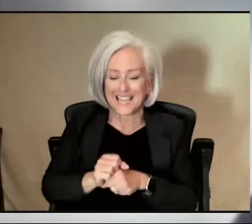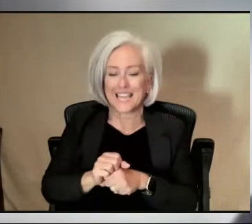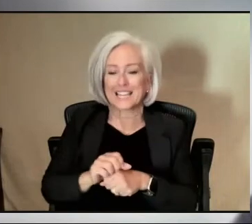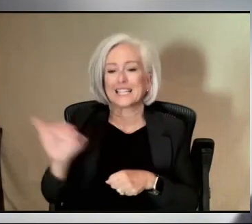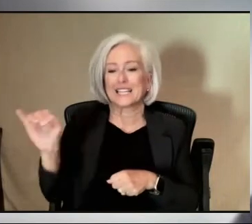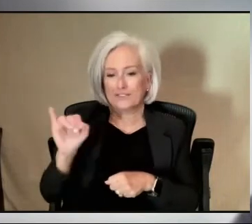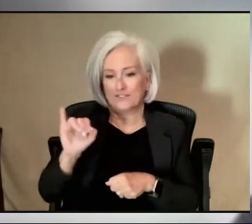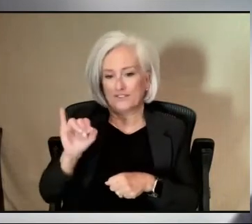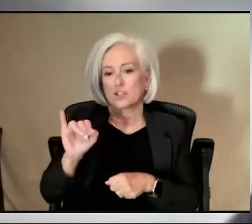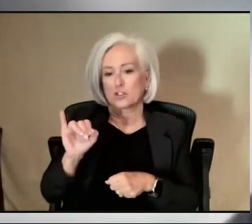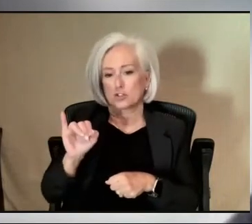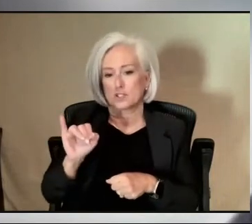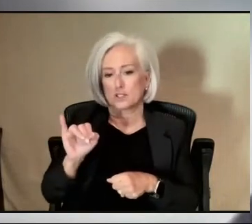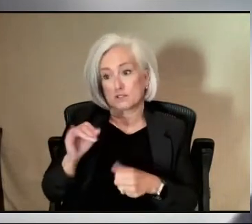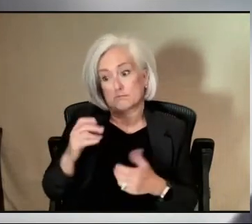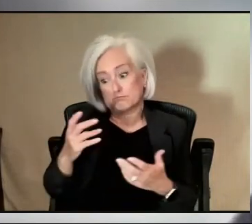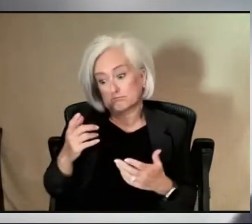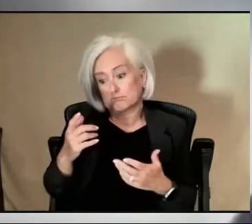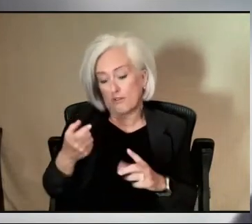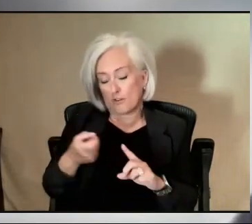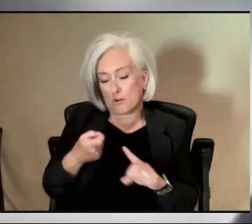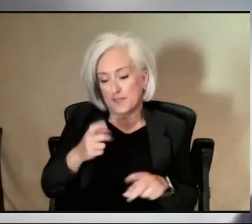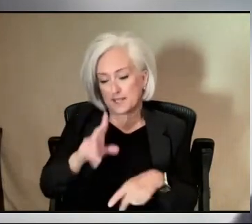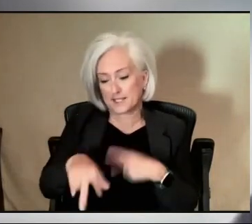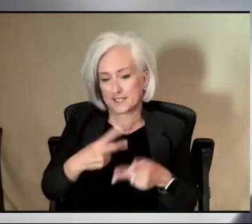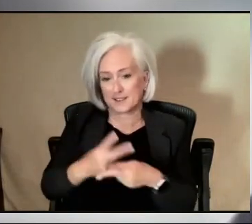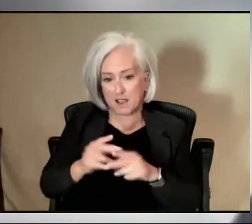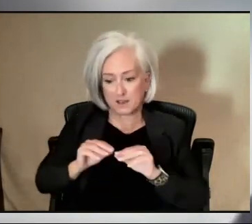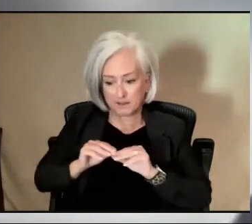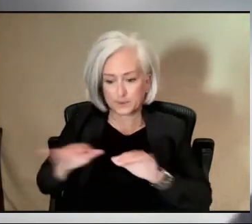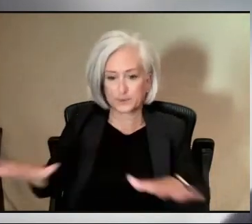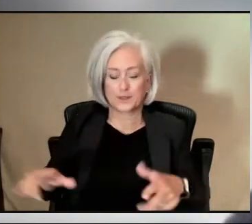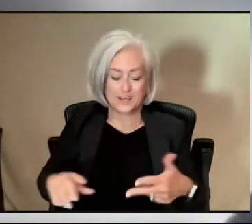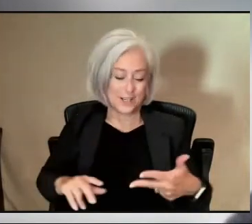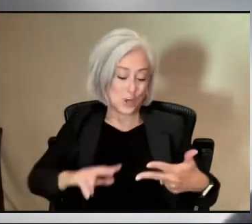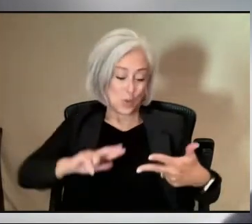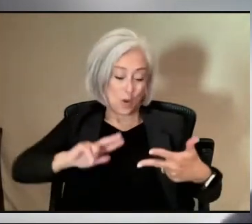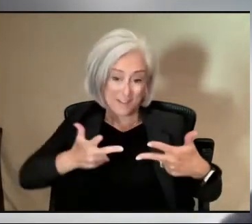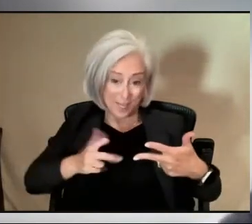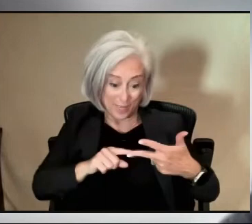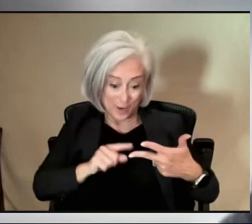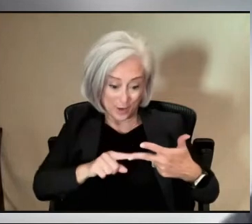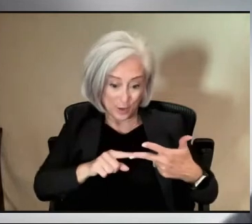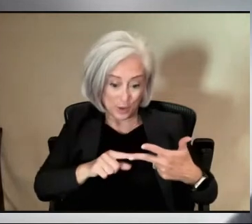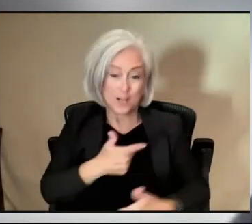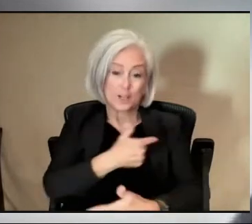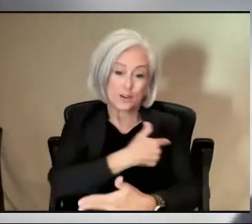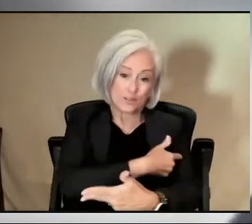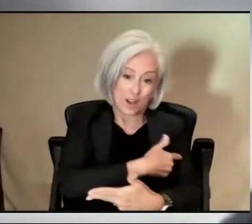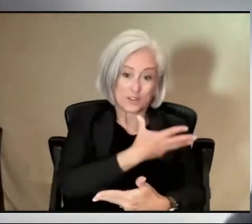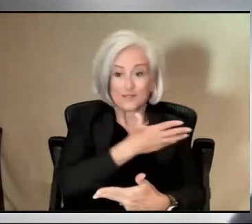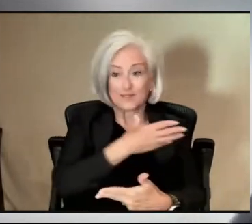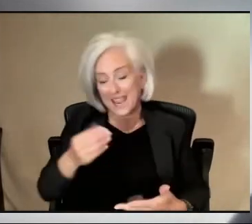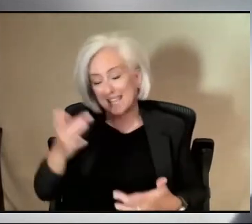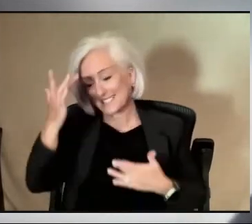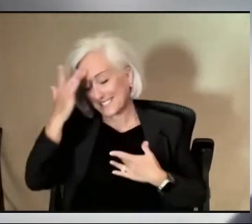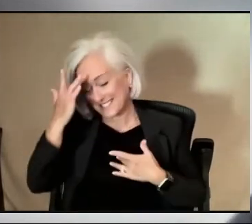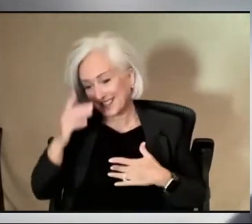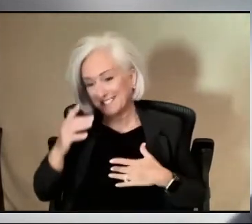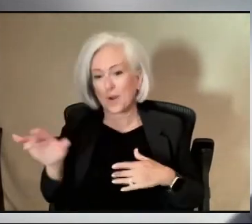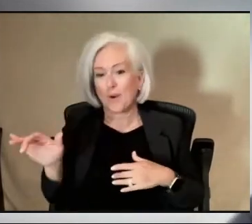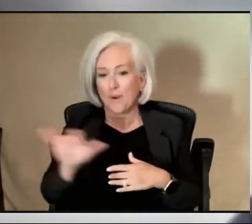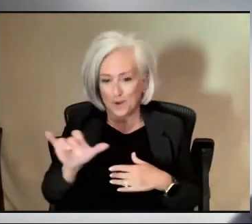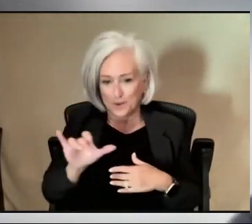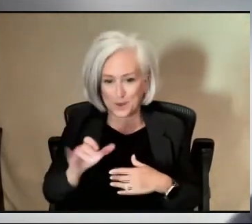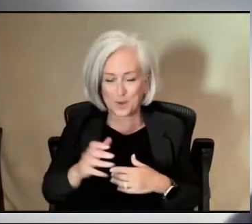this infectious. There's a third group where you got vaccinated and you got infected in one order